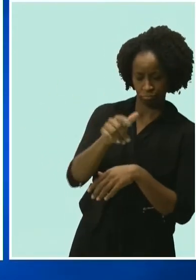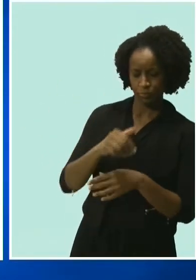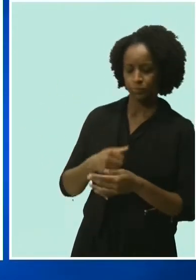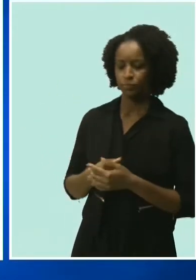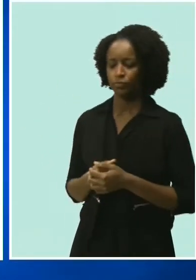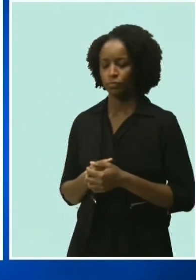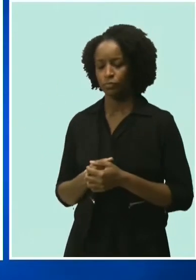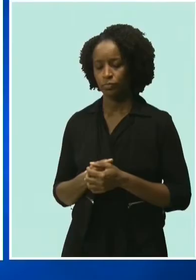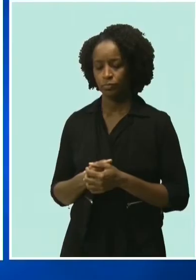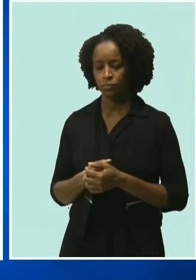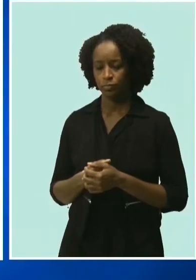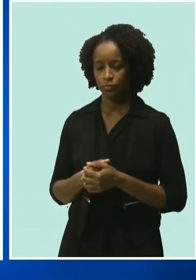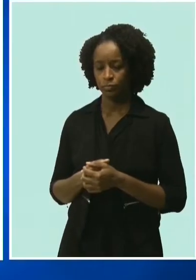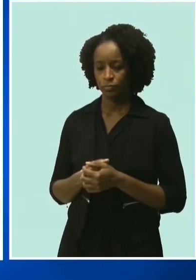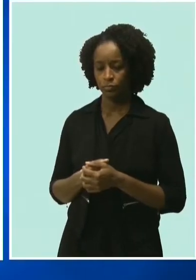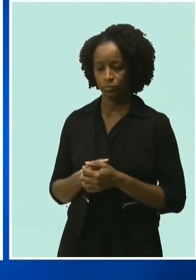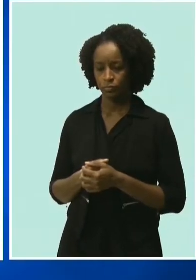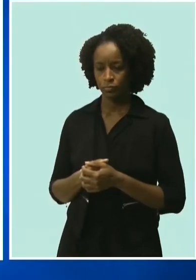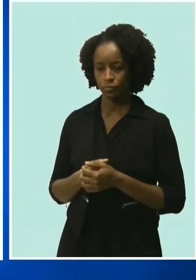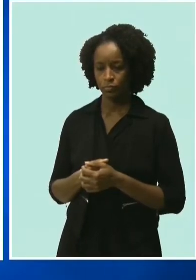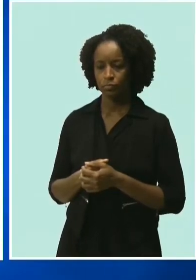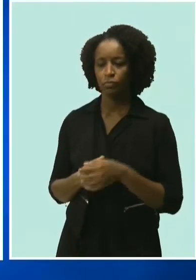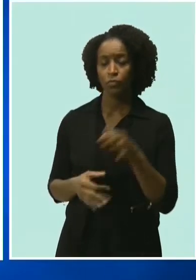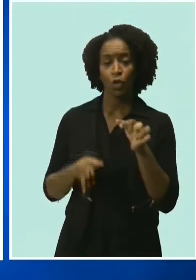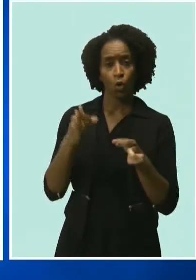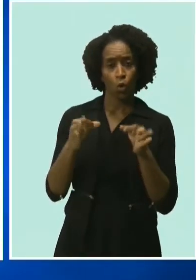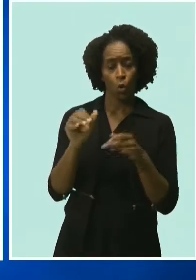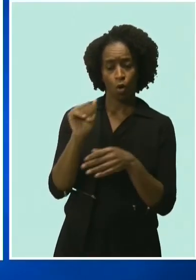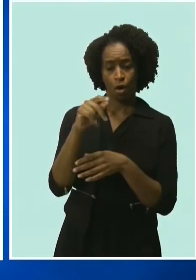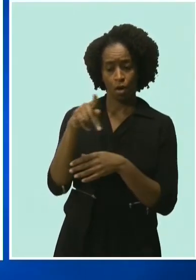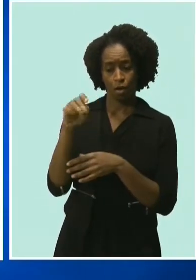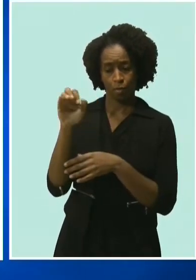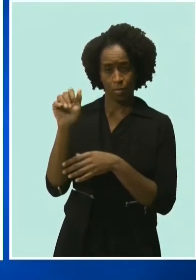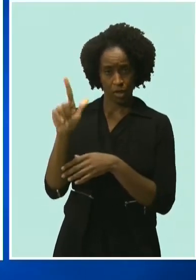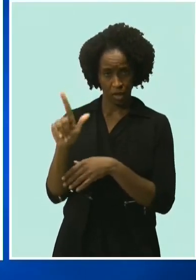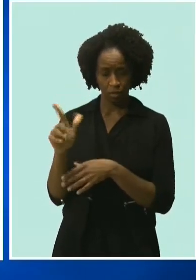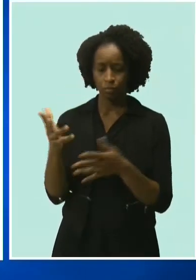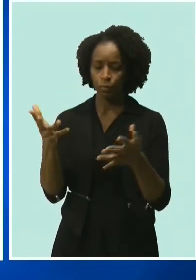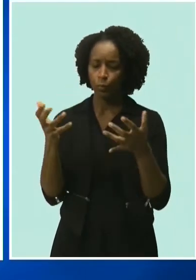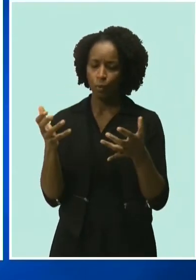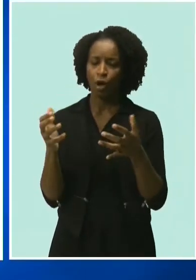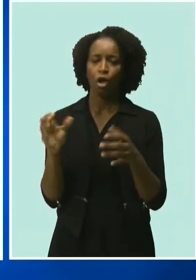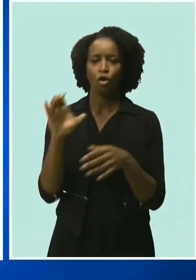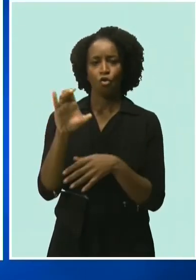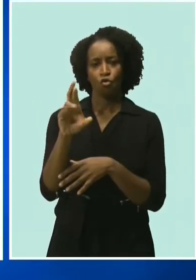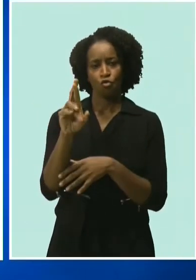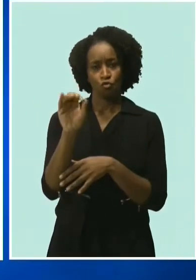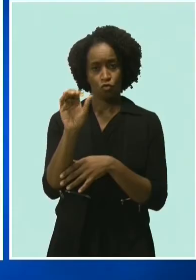Williams requested permission by the appeal court to file a cross-appeal of the High Court's case.